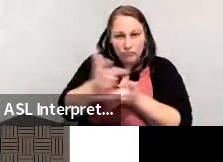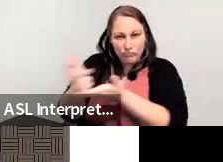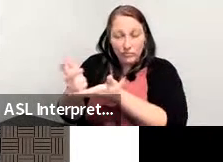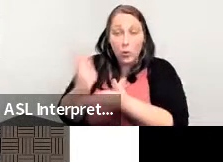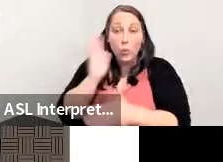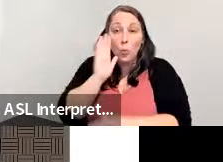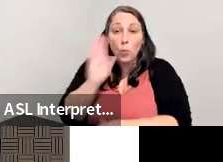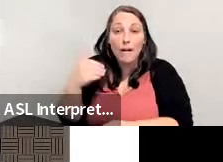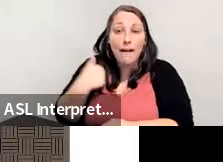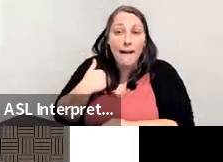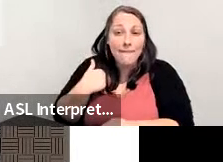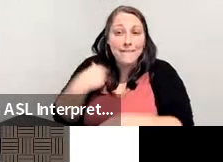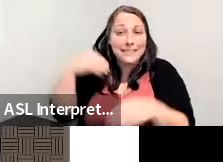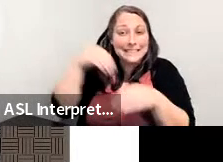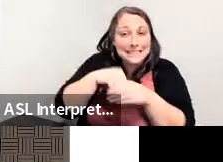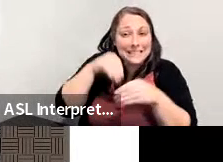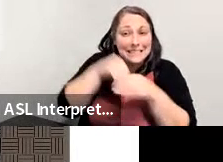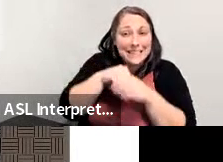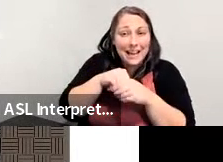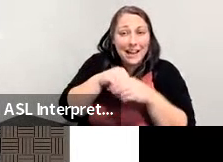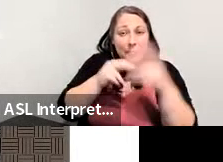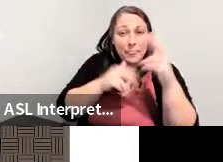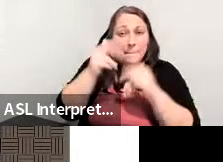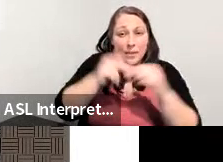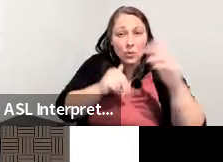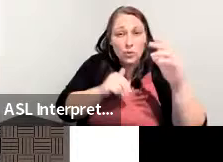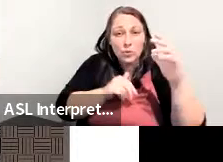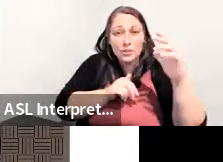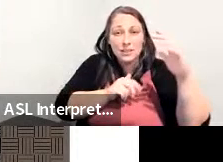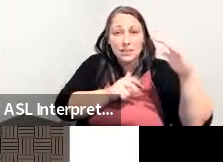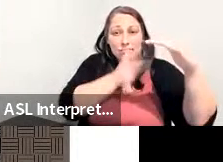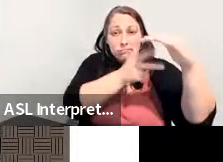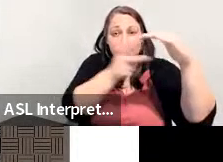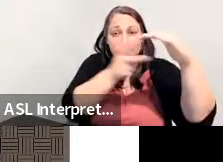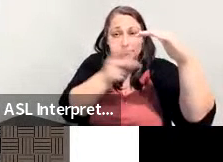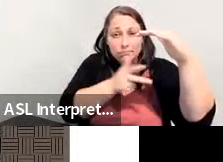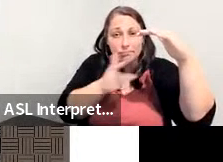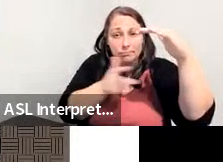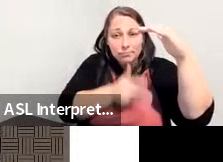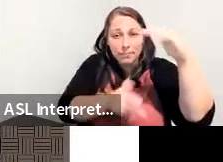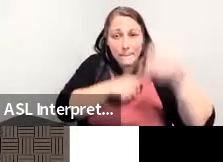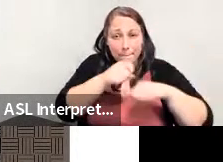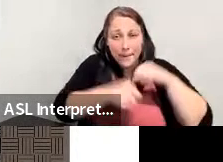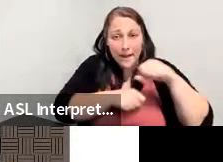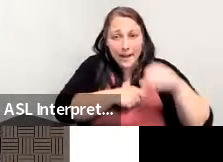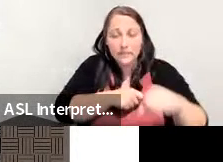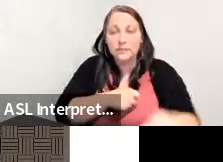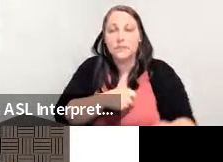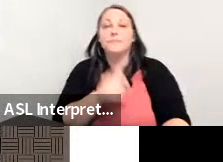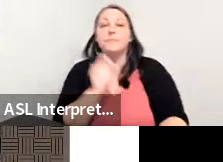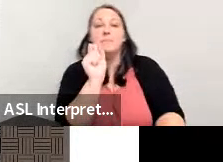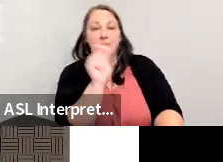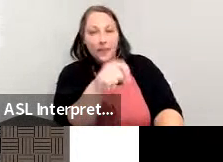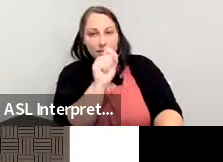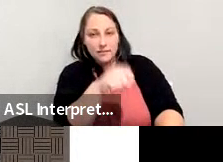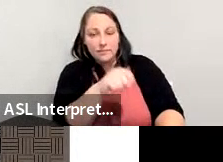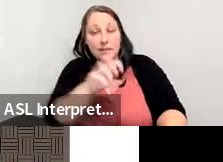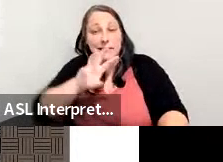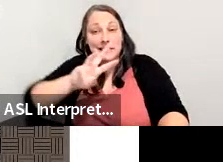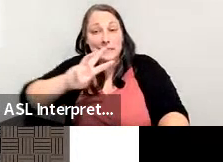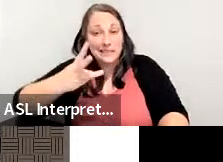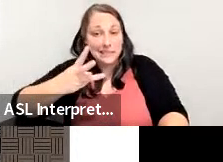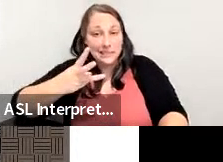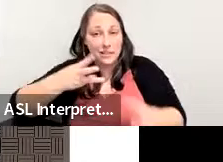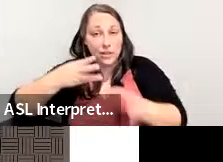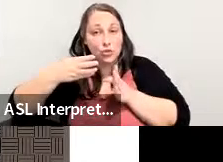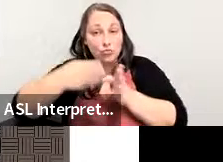be inside the? Yes. For personal bikes, yes. So on Yes. this 6th Street entrance here, the secondary